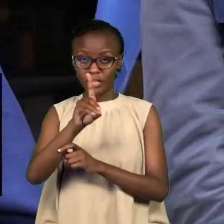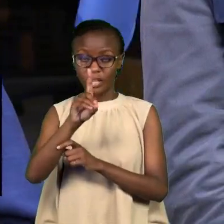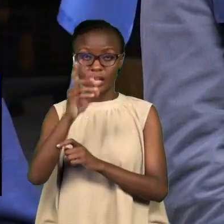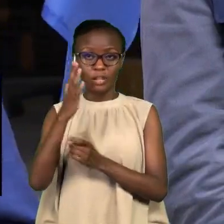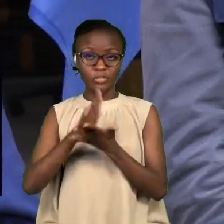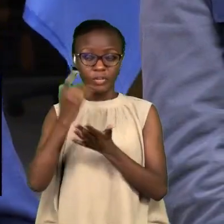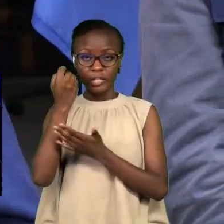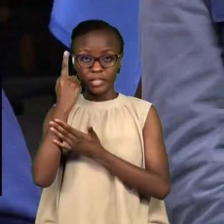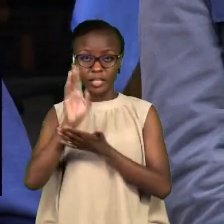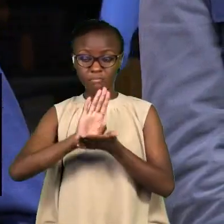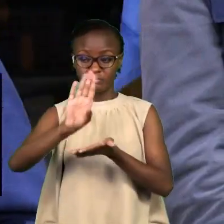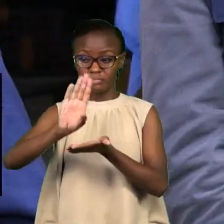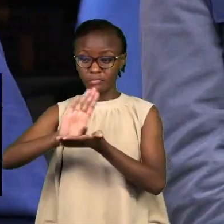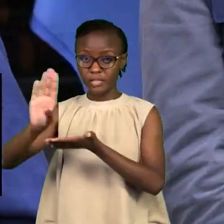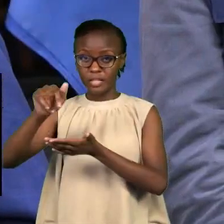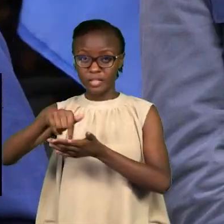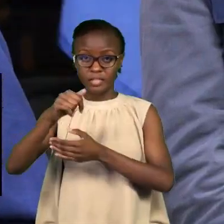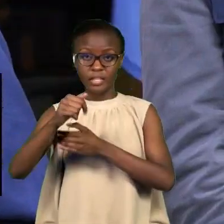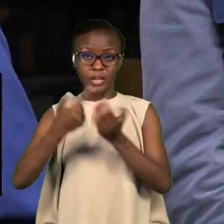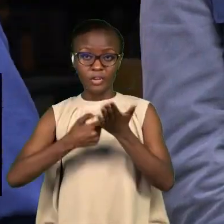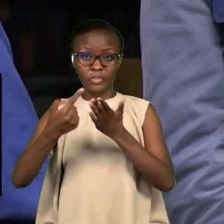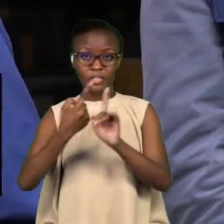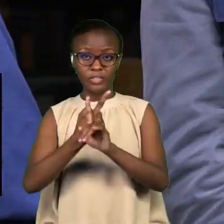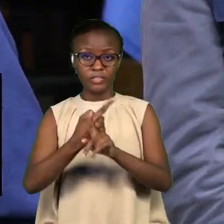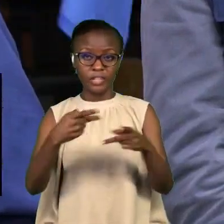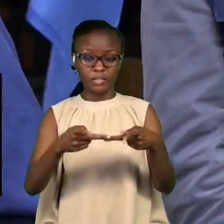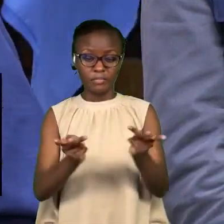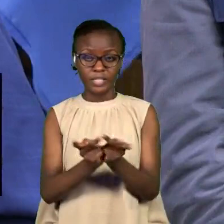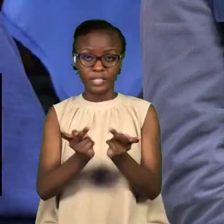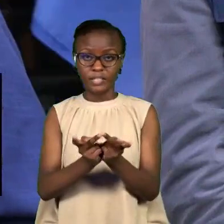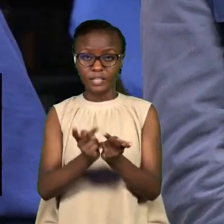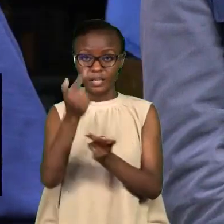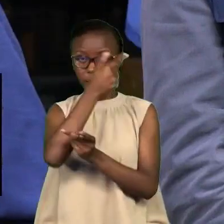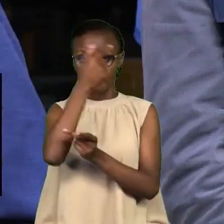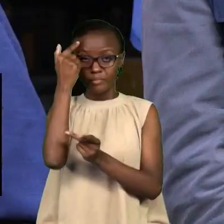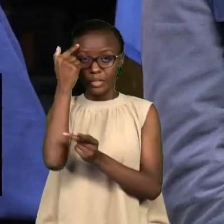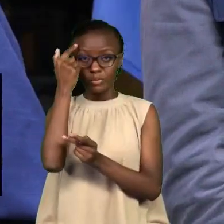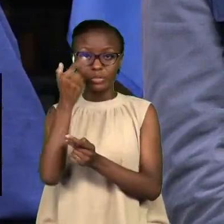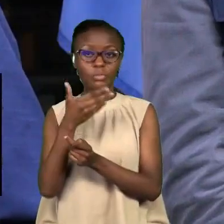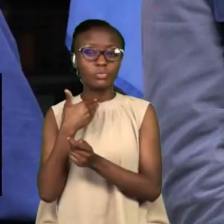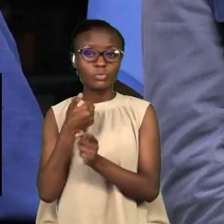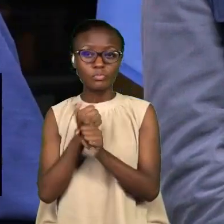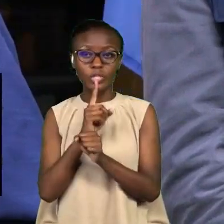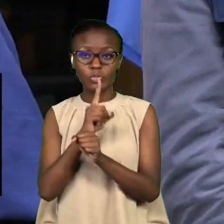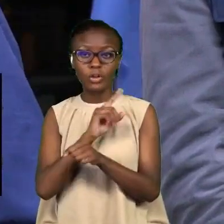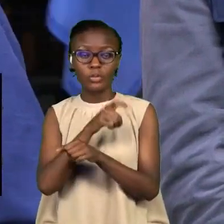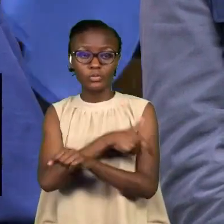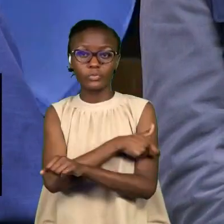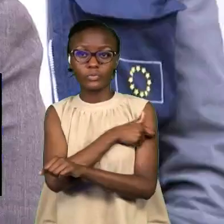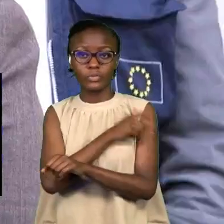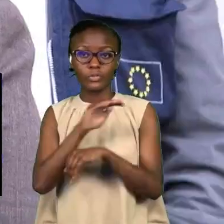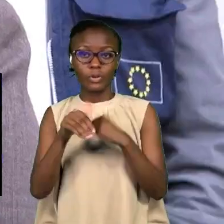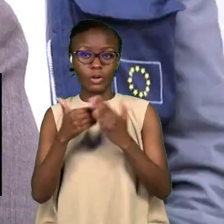distributed this week already to the different centers to make sure that vaccines are available to the people of